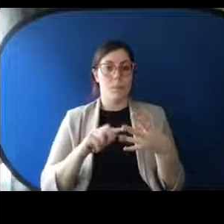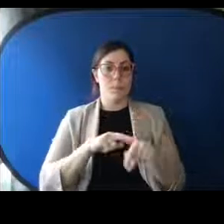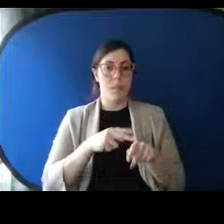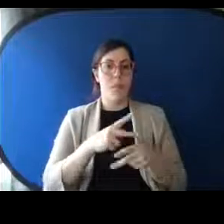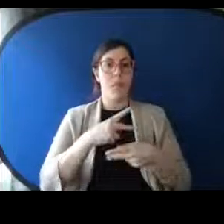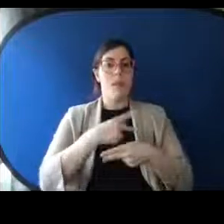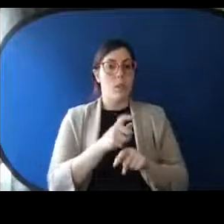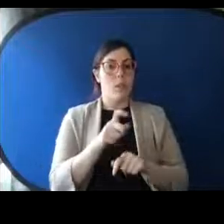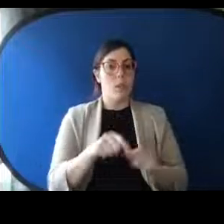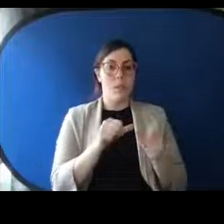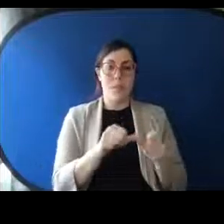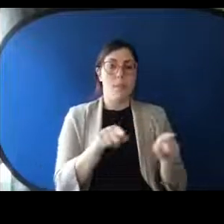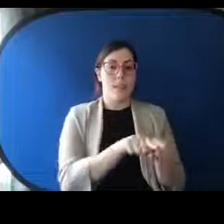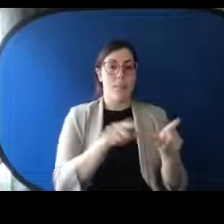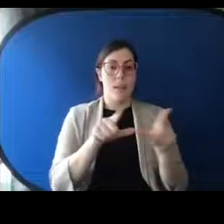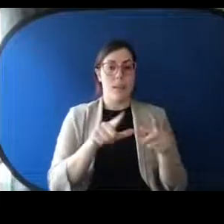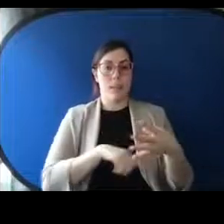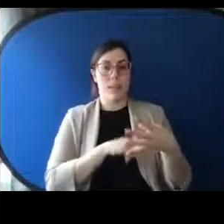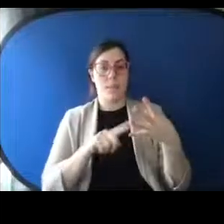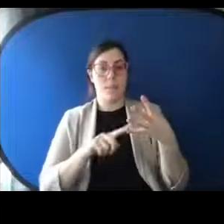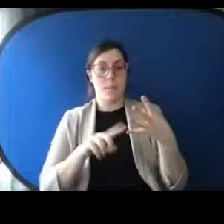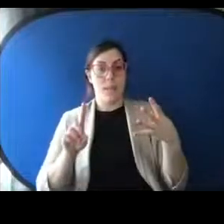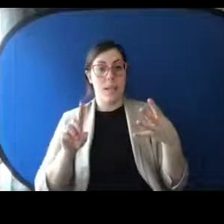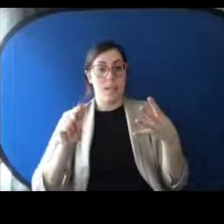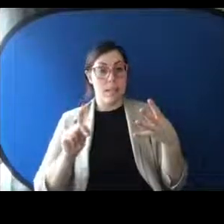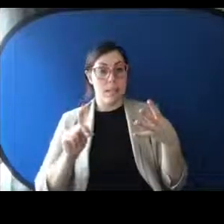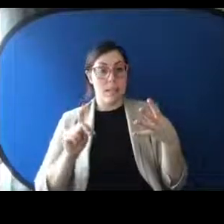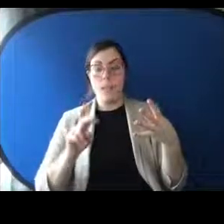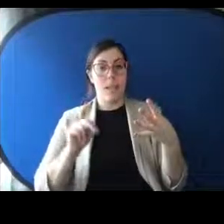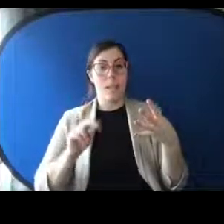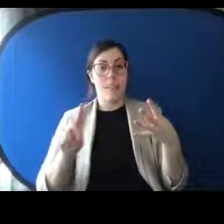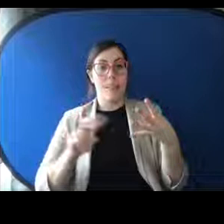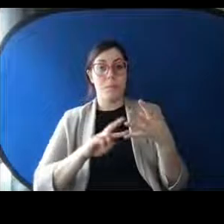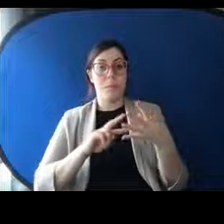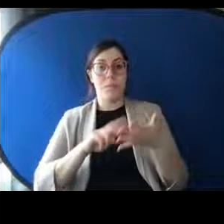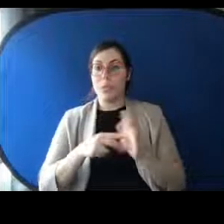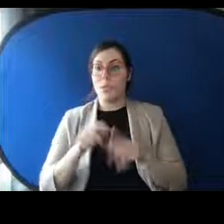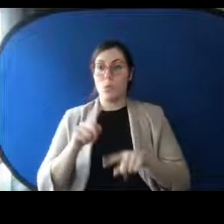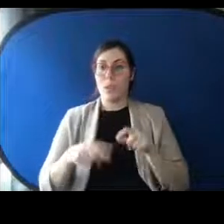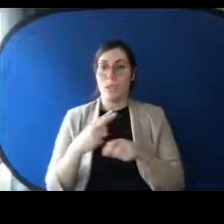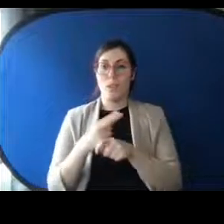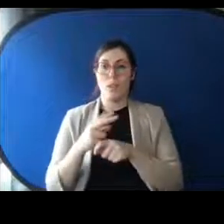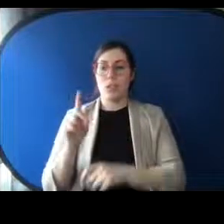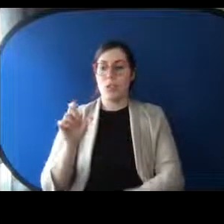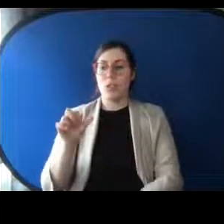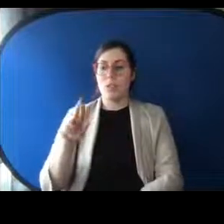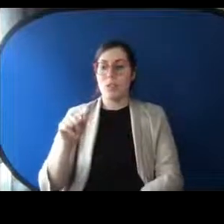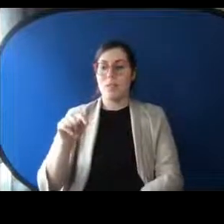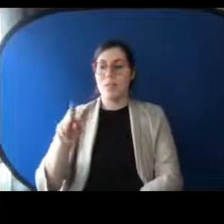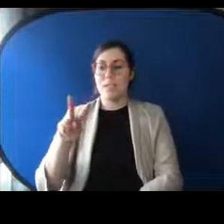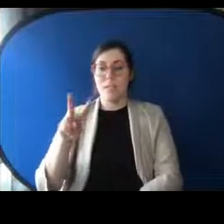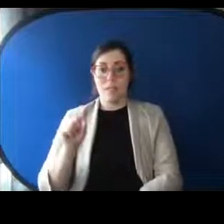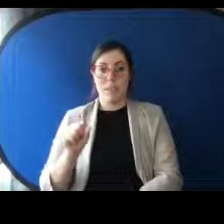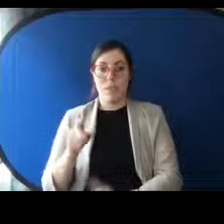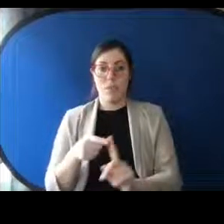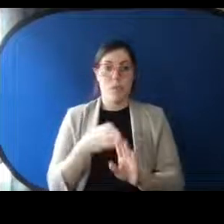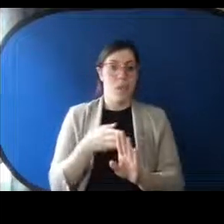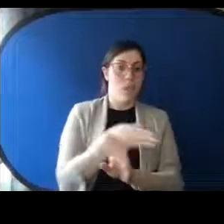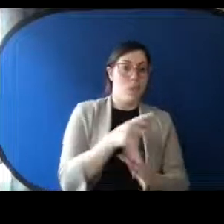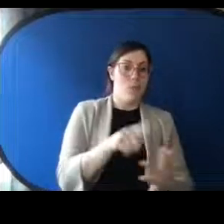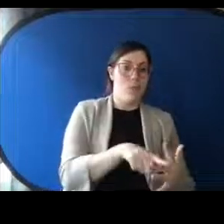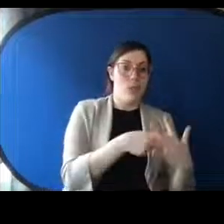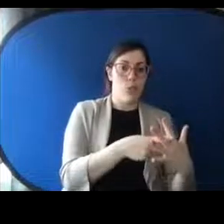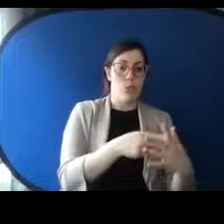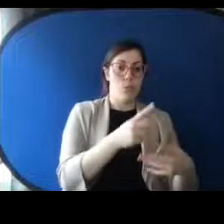And finally, that no derivatives tag means you can't make derivative products from the original data. For Coast Survey, the ENC, marine models, and precision